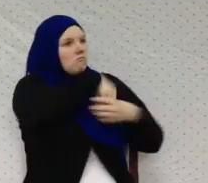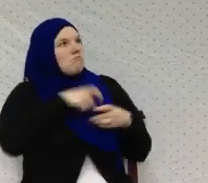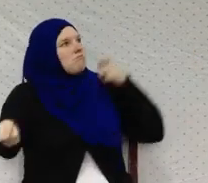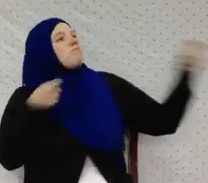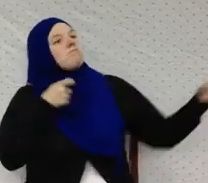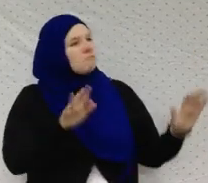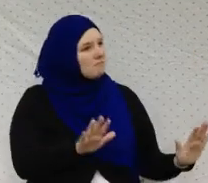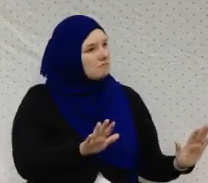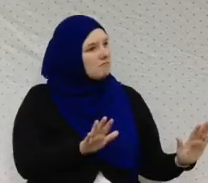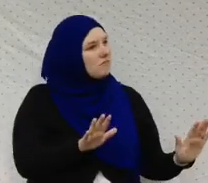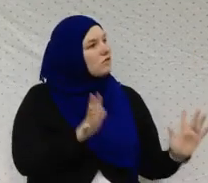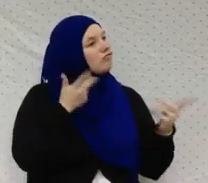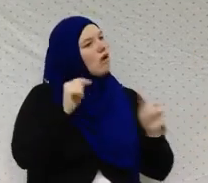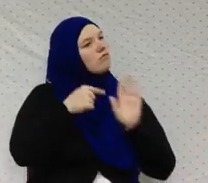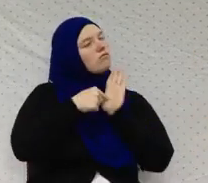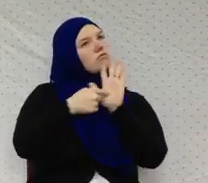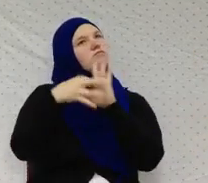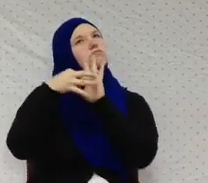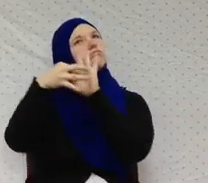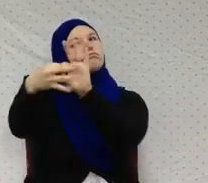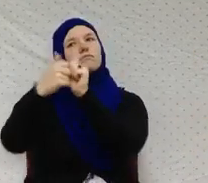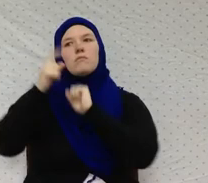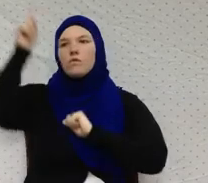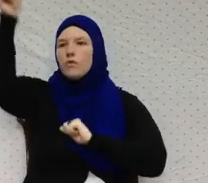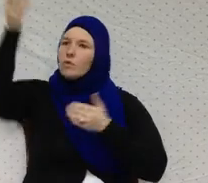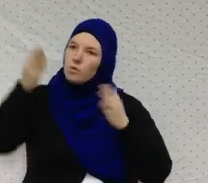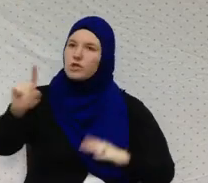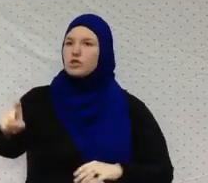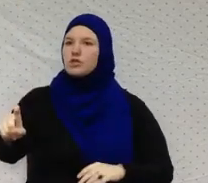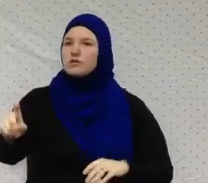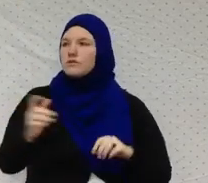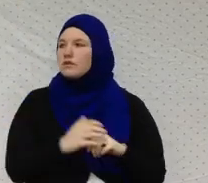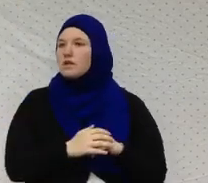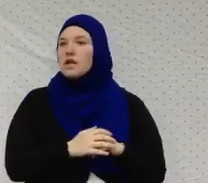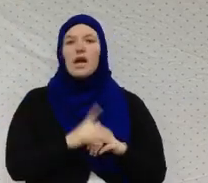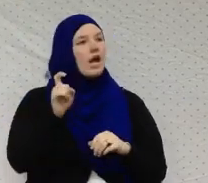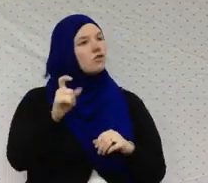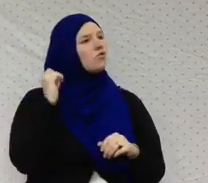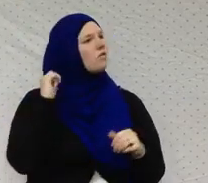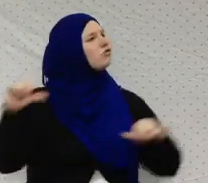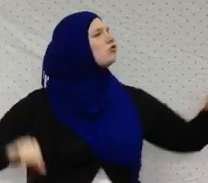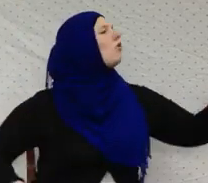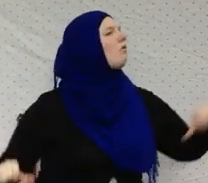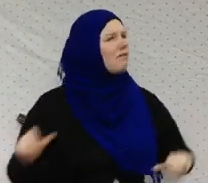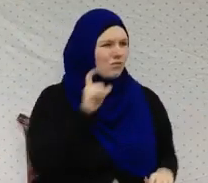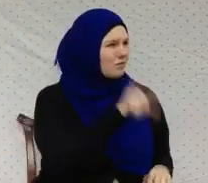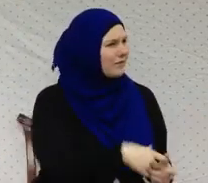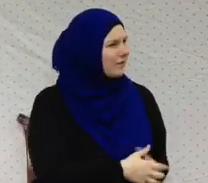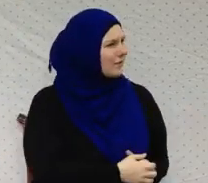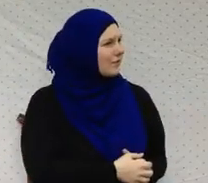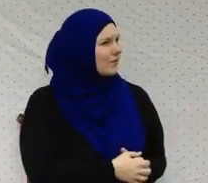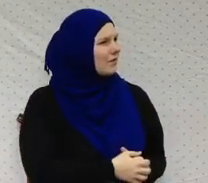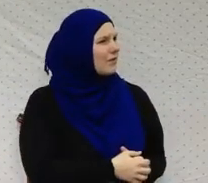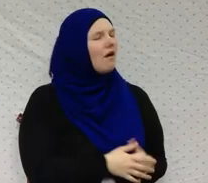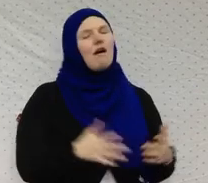have it by relating to Allah the way you should. and you don't have to show off.